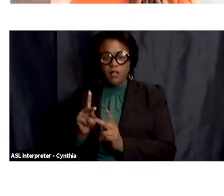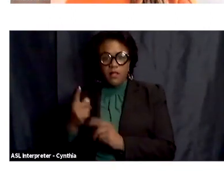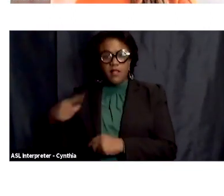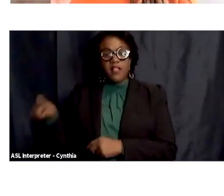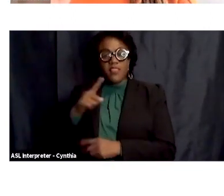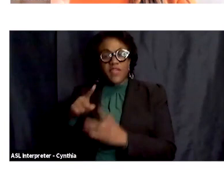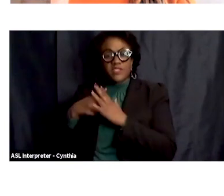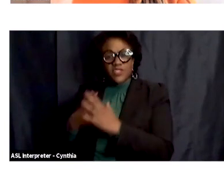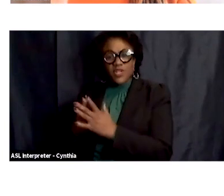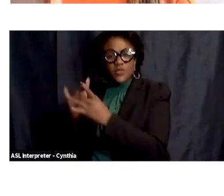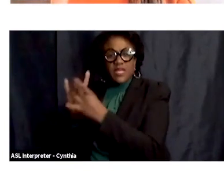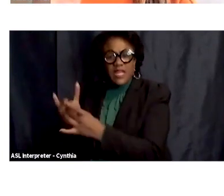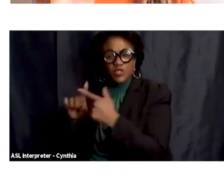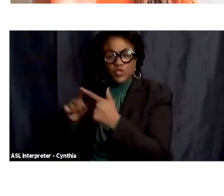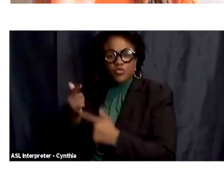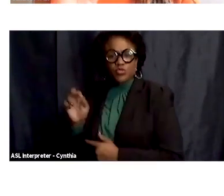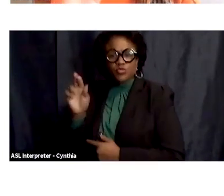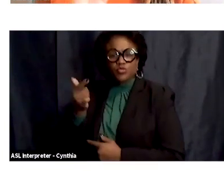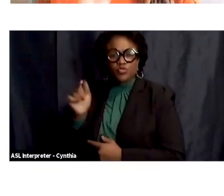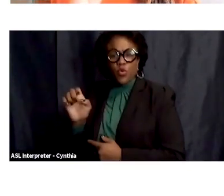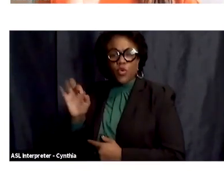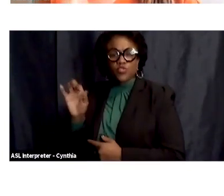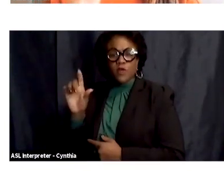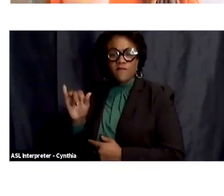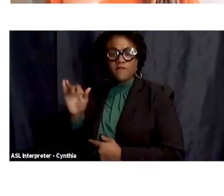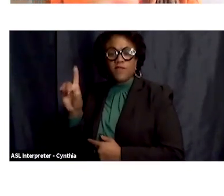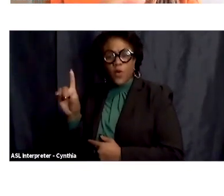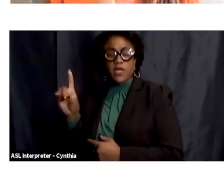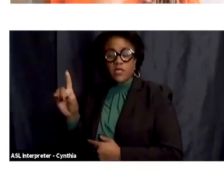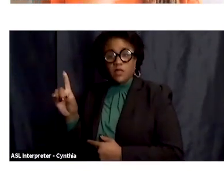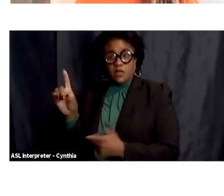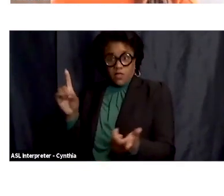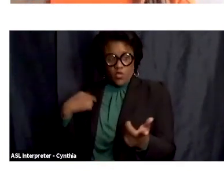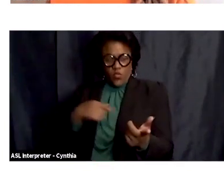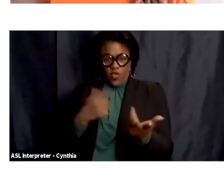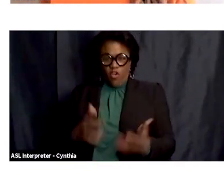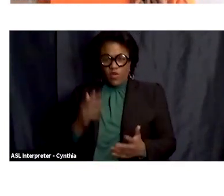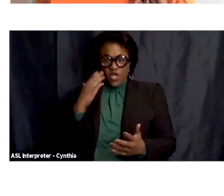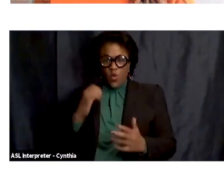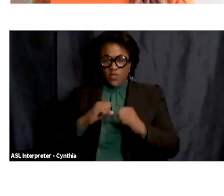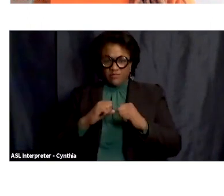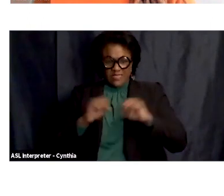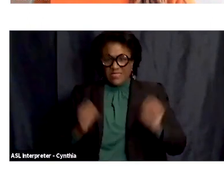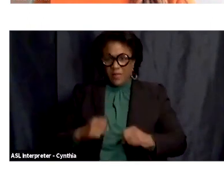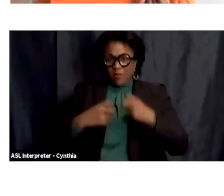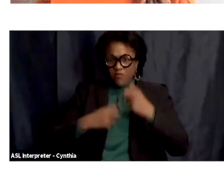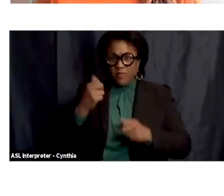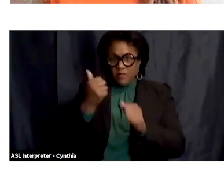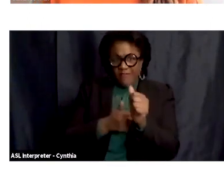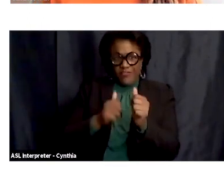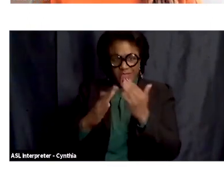started to tie it to George Floyd only, whenever we know that this is a systemic issue that exists in every single city in the United States of